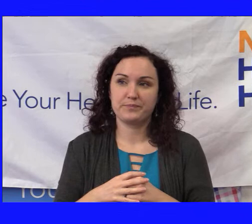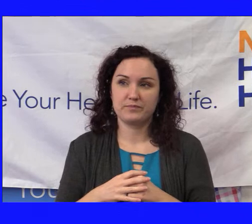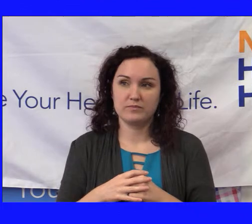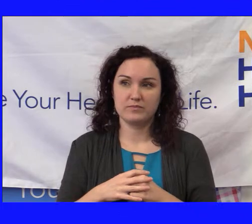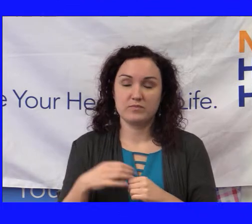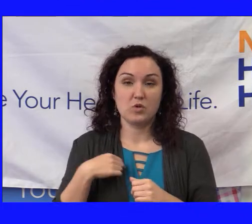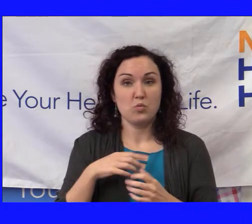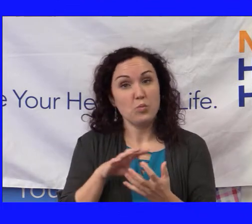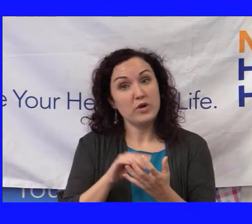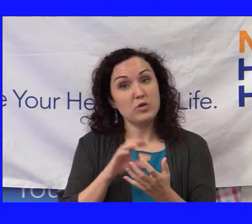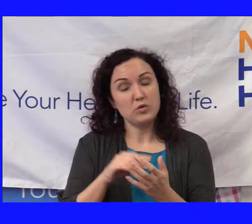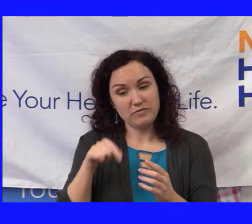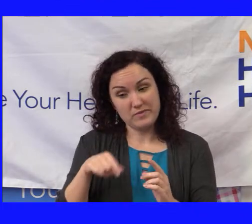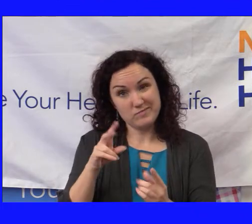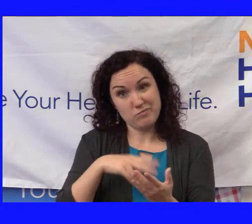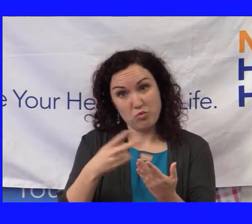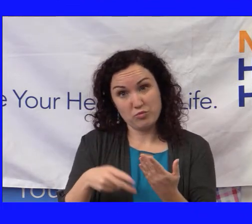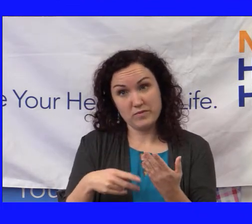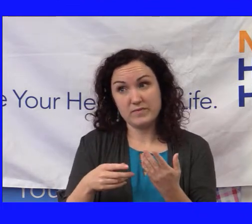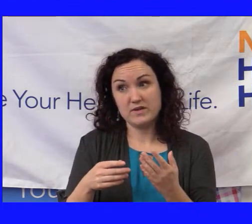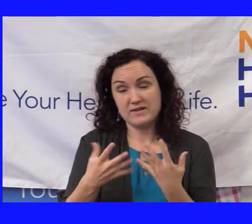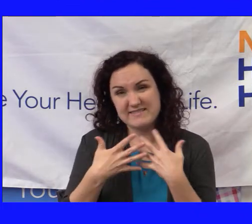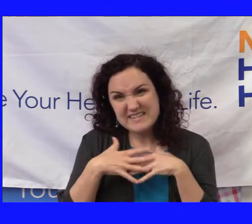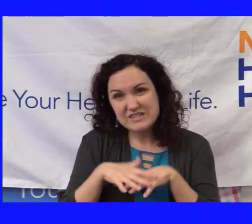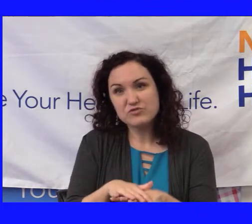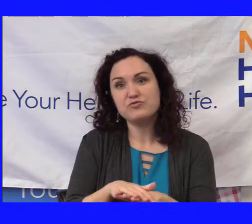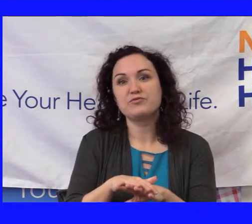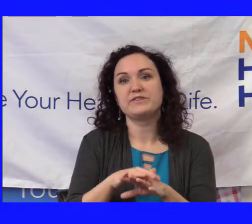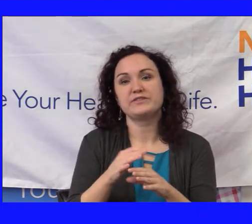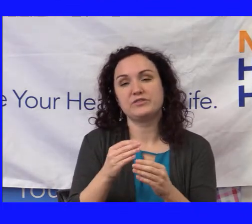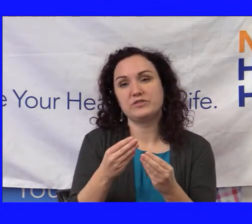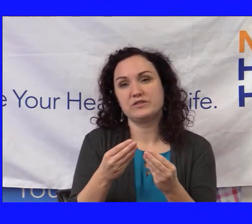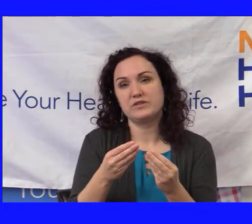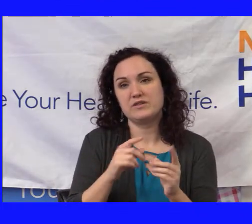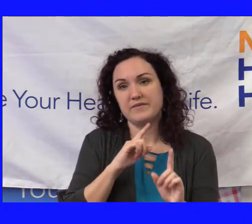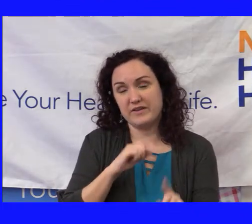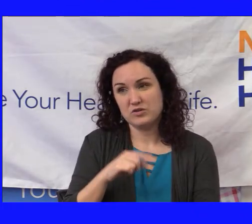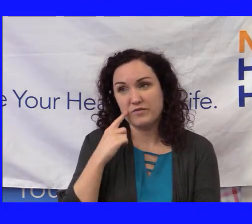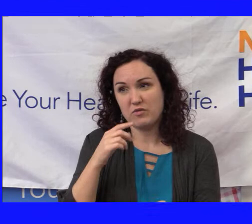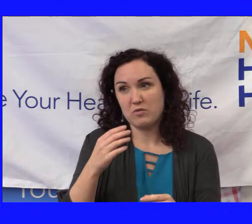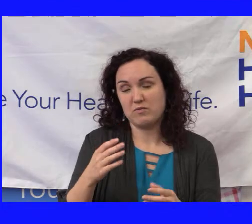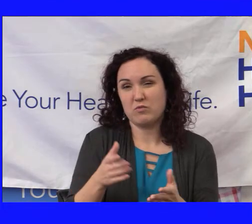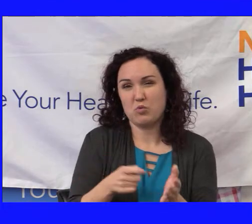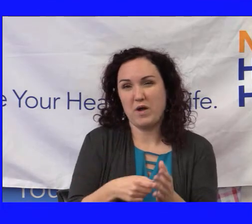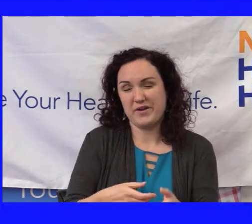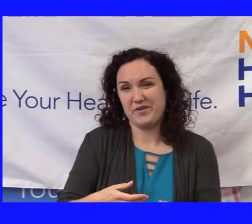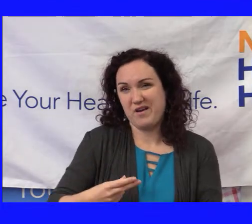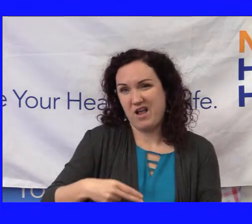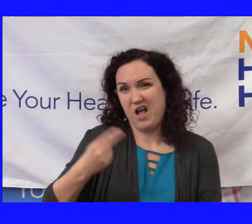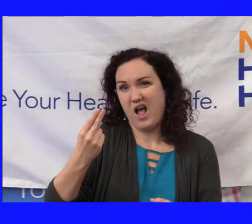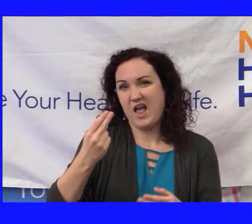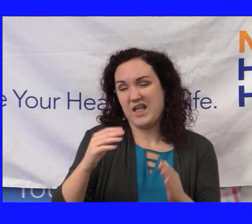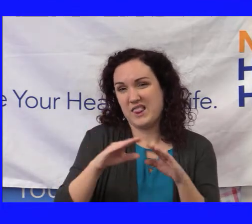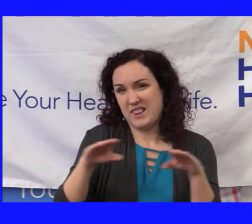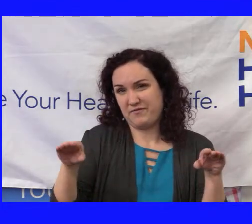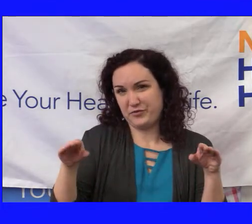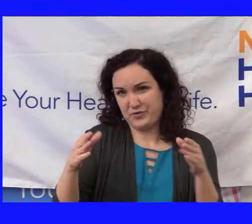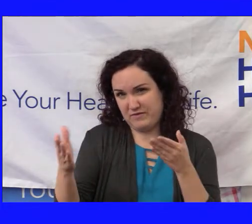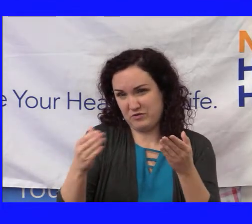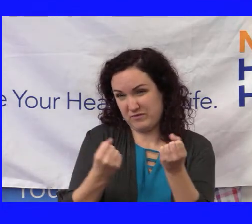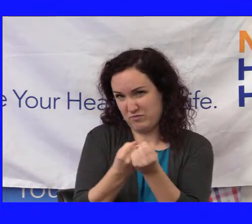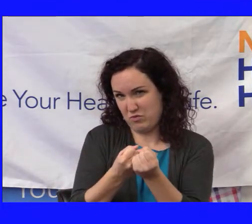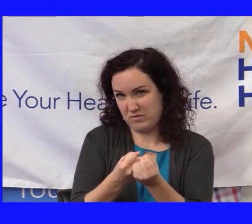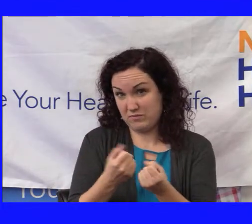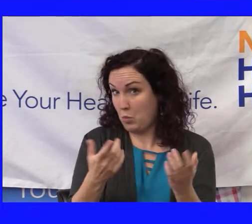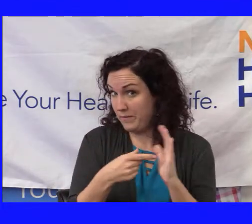through this transformation program, an integrated enterprise solution would require higher level of service support. So one